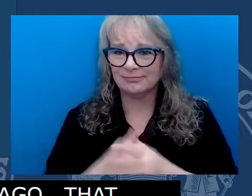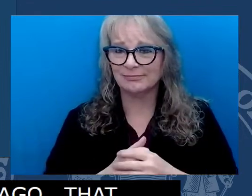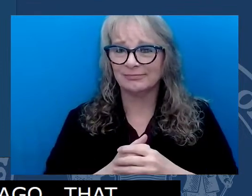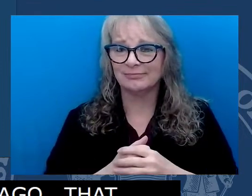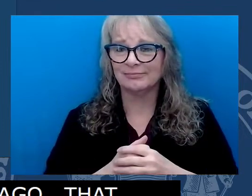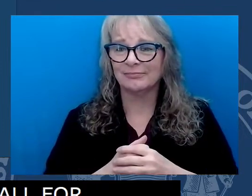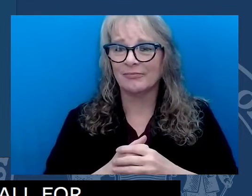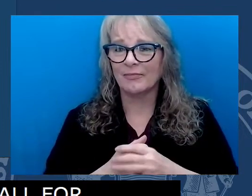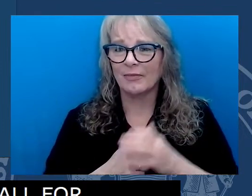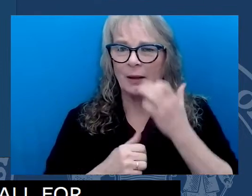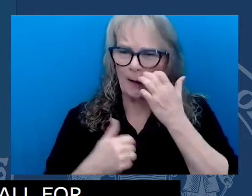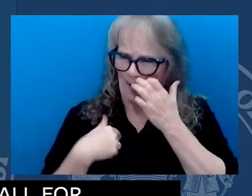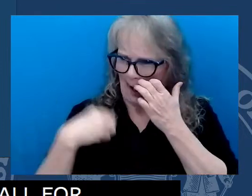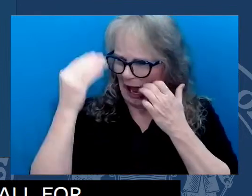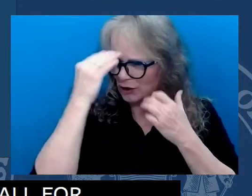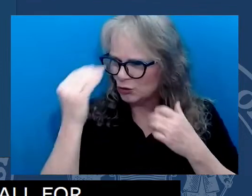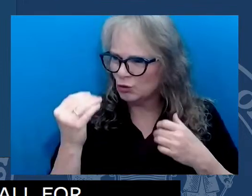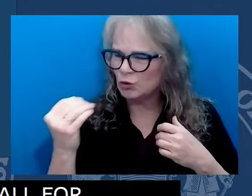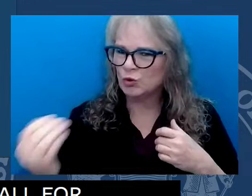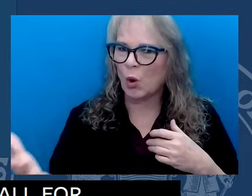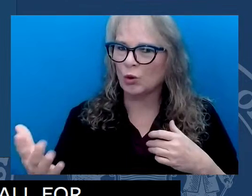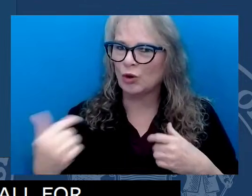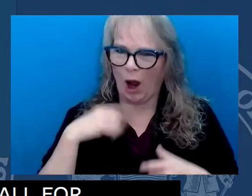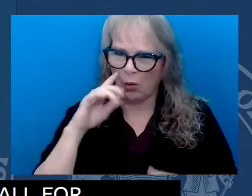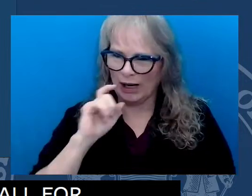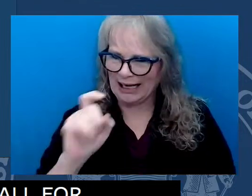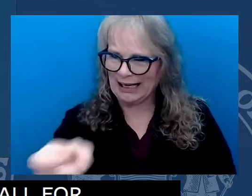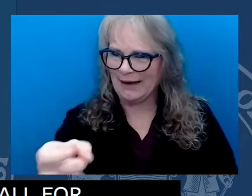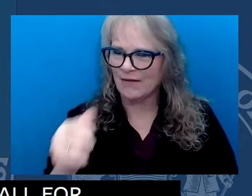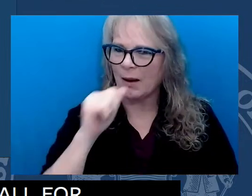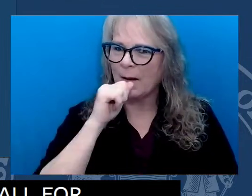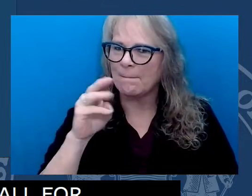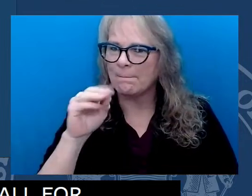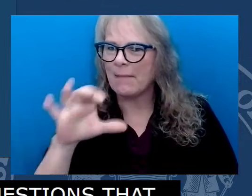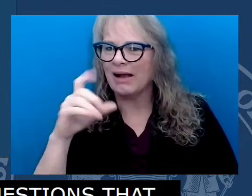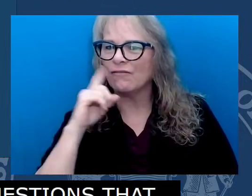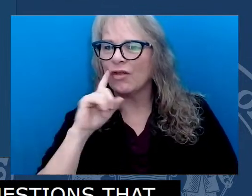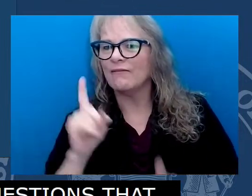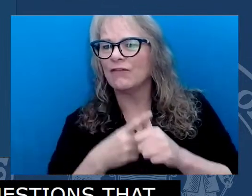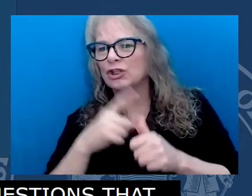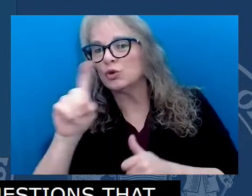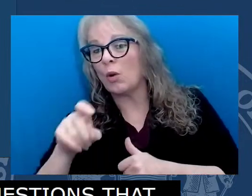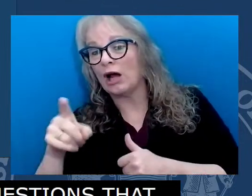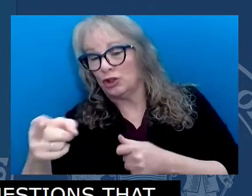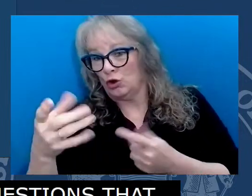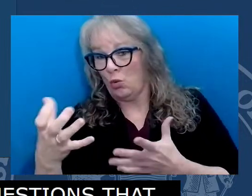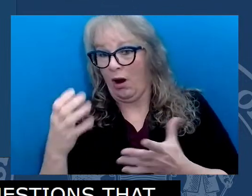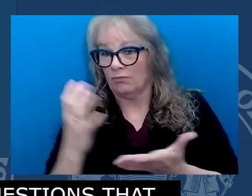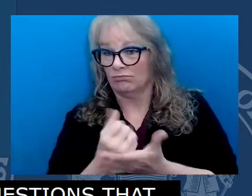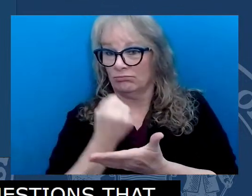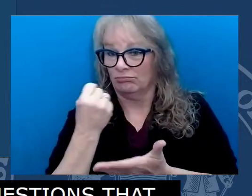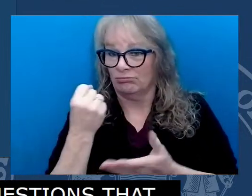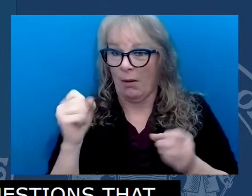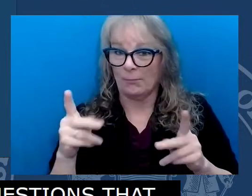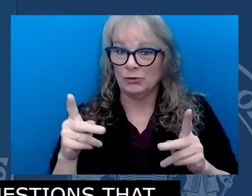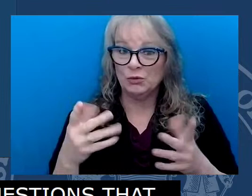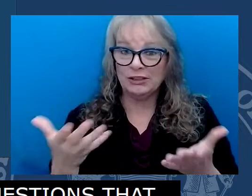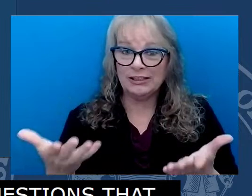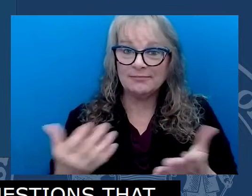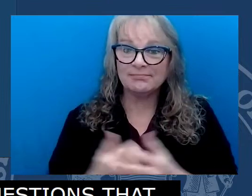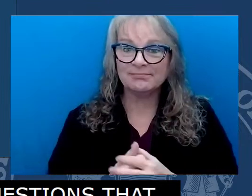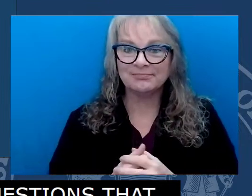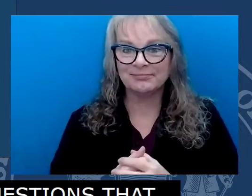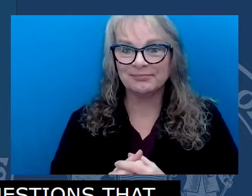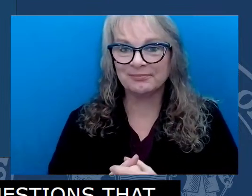I told you that I was going to give you the microphone for the first question. Would you like to take that opportunity? You